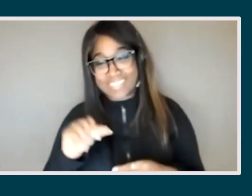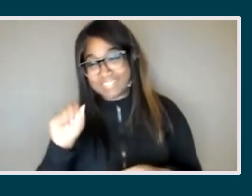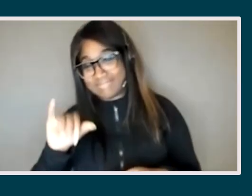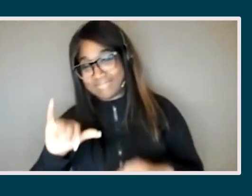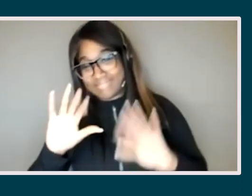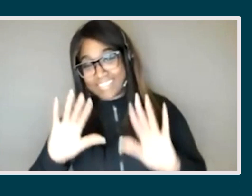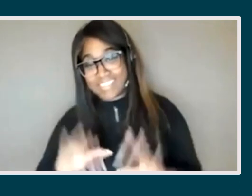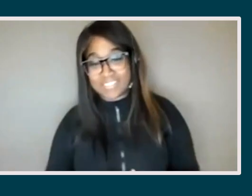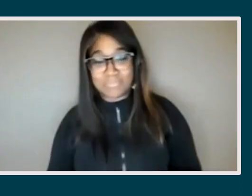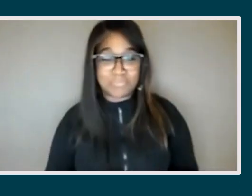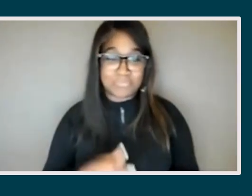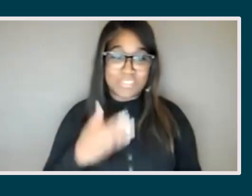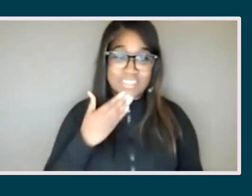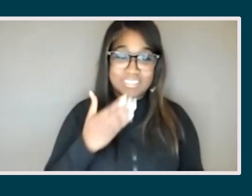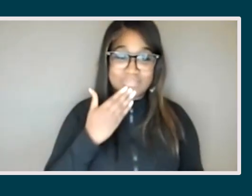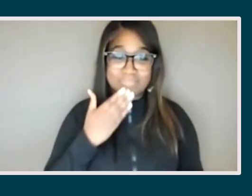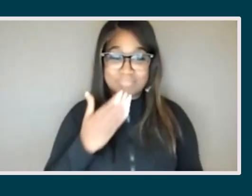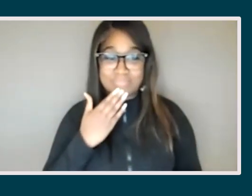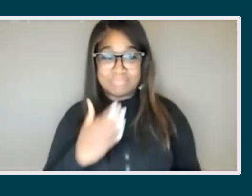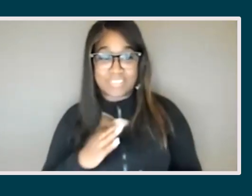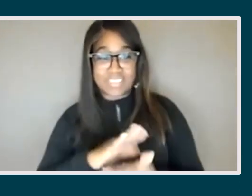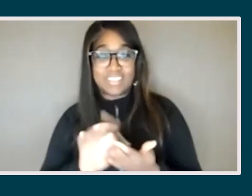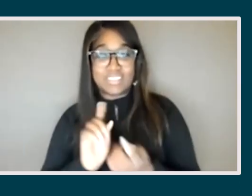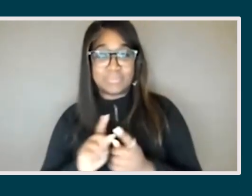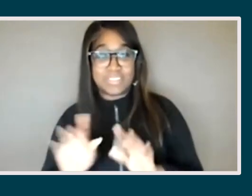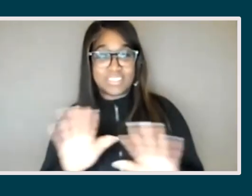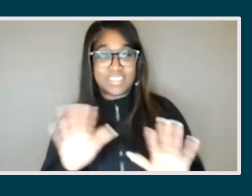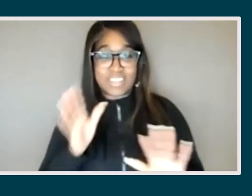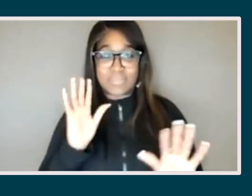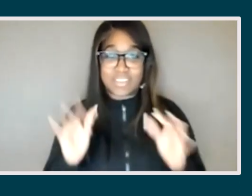you. Thank you, Mom. It was nice meeting you. Thanks, Mom.